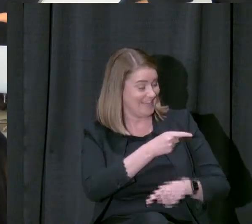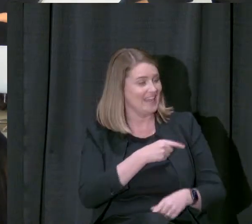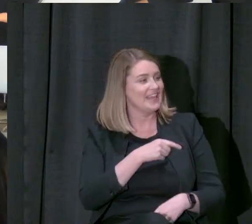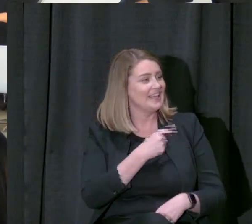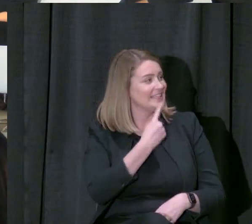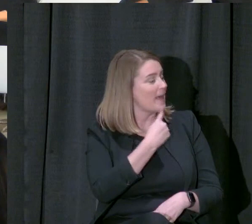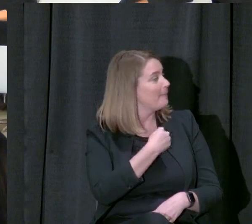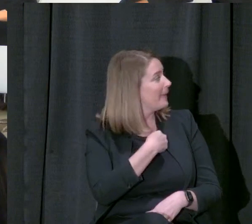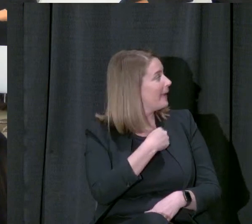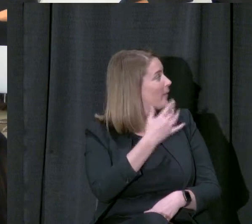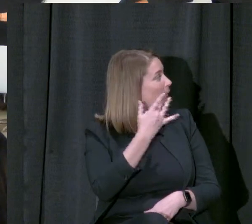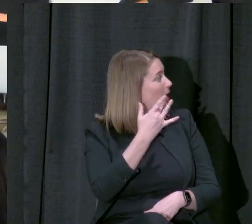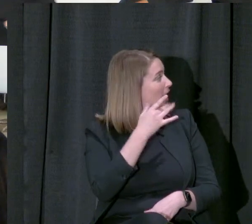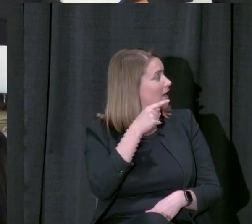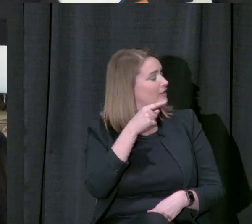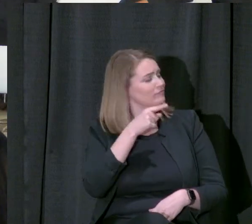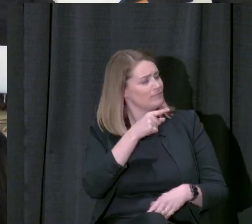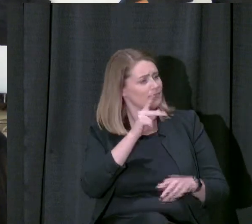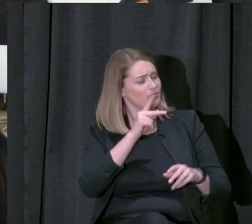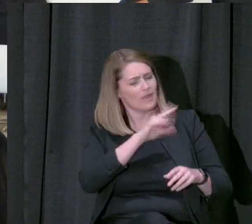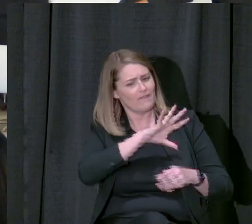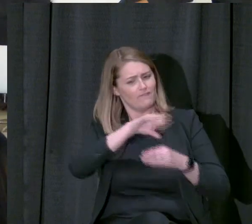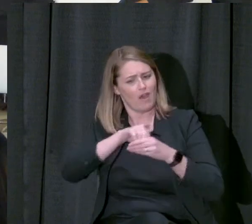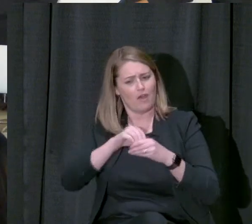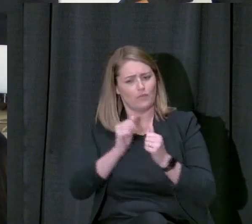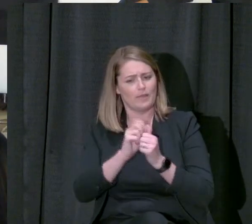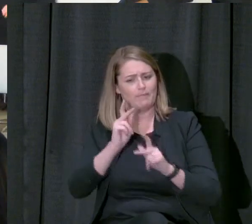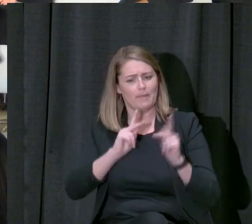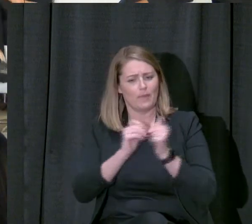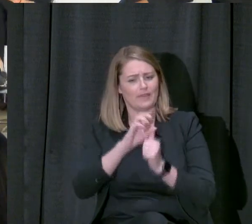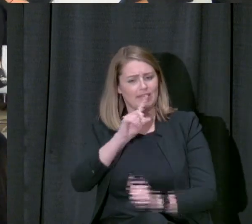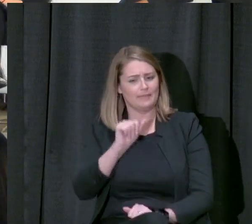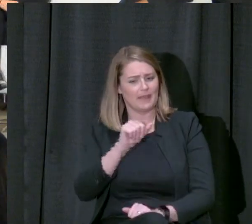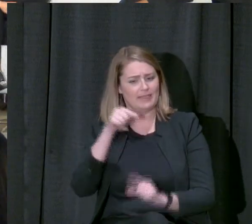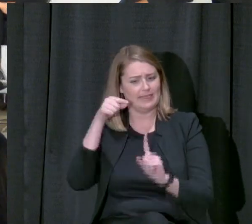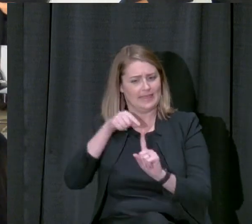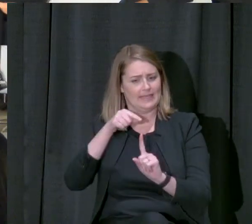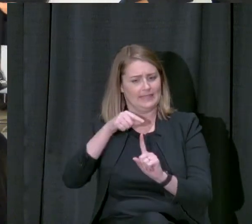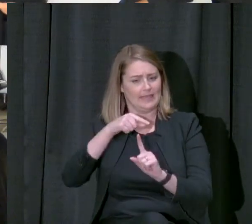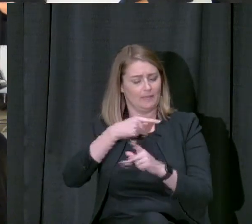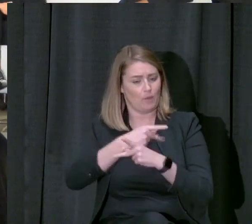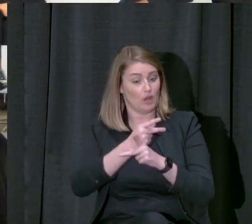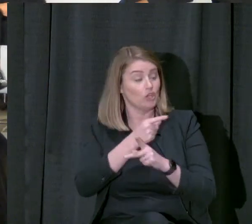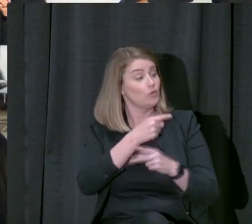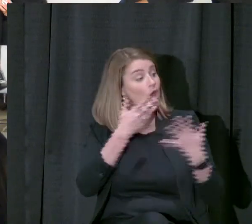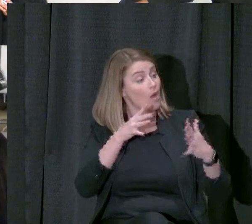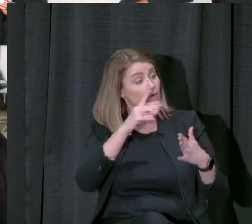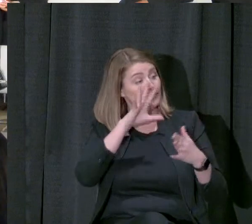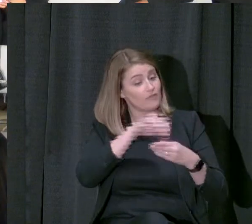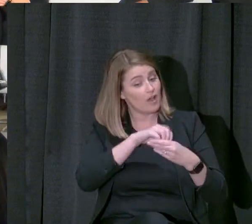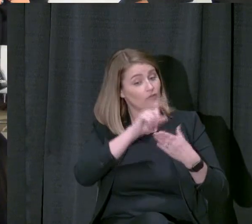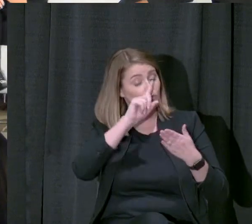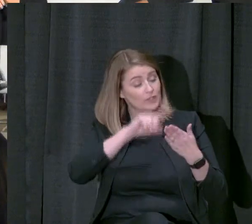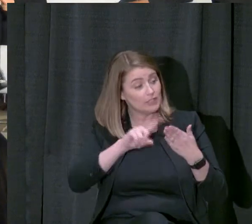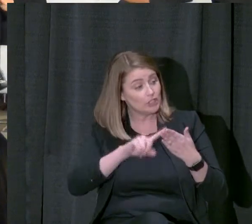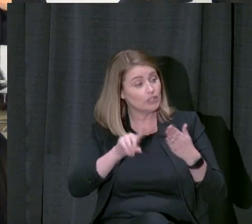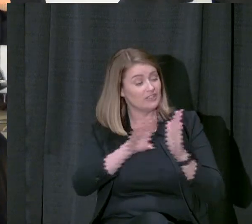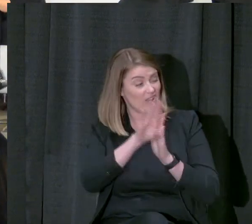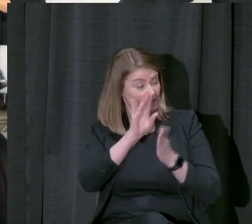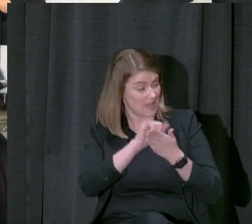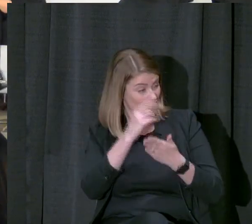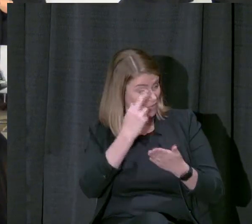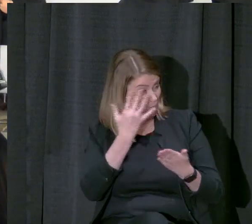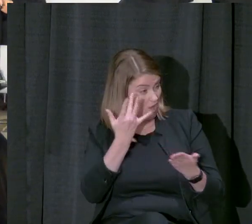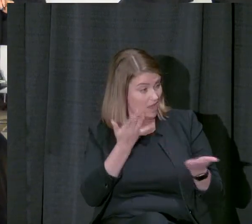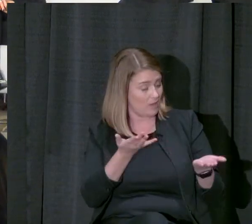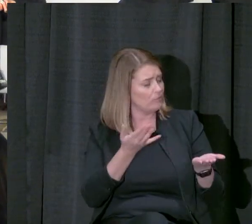me, why get involved with people with disabilities in this particular product? Was it because you're already involved in research, development, and in that